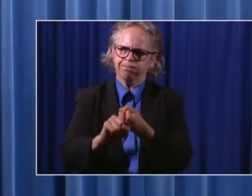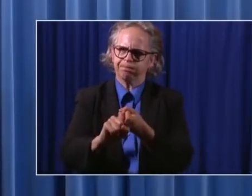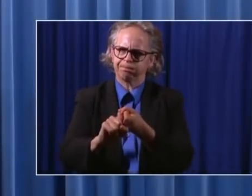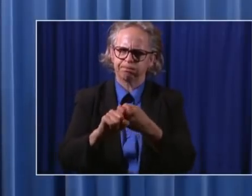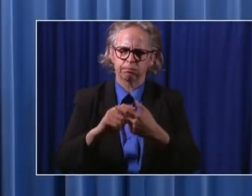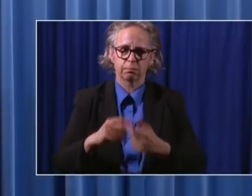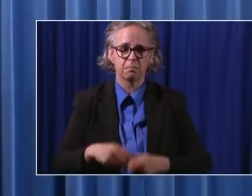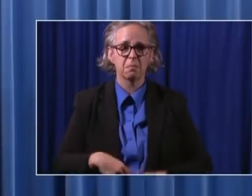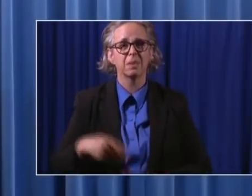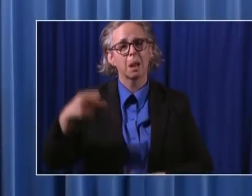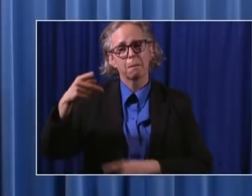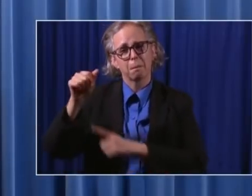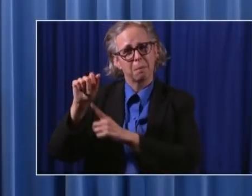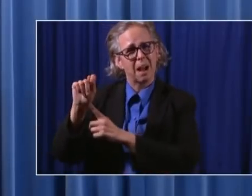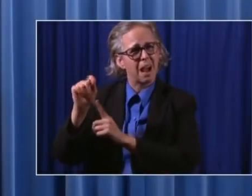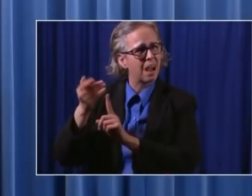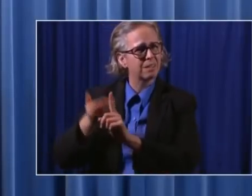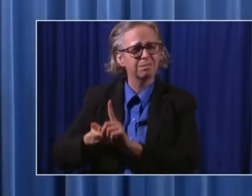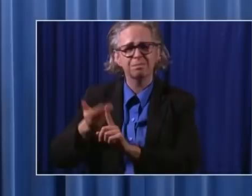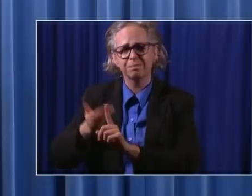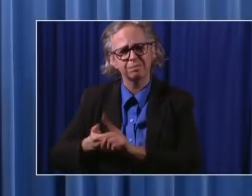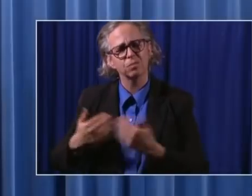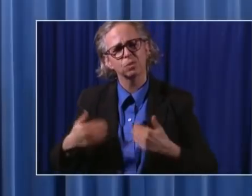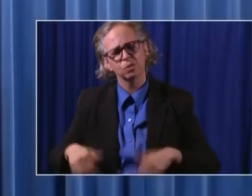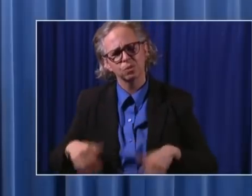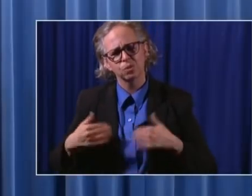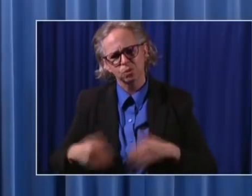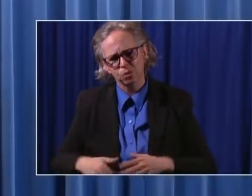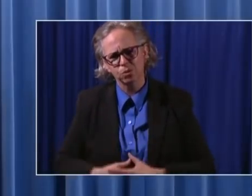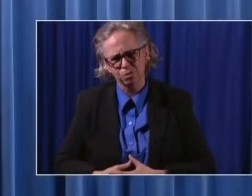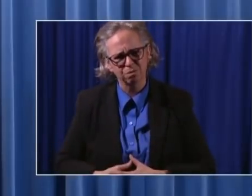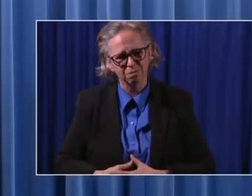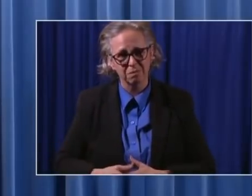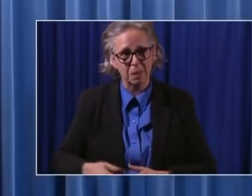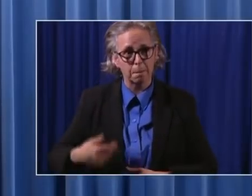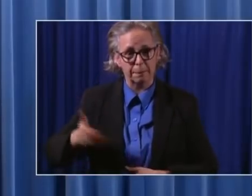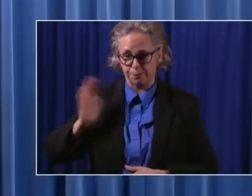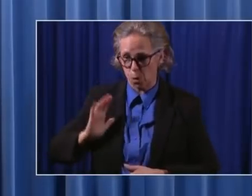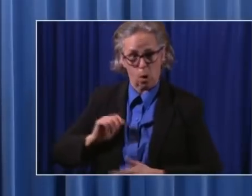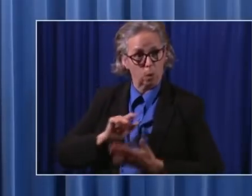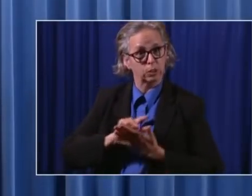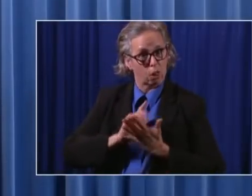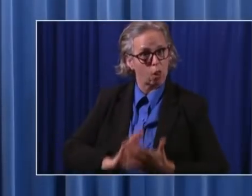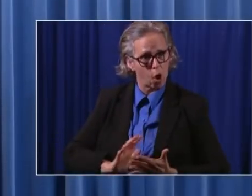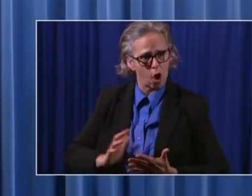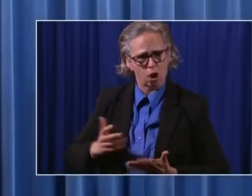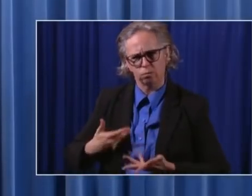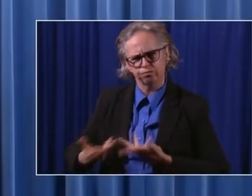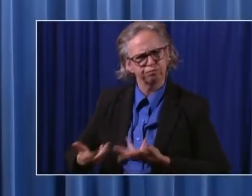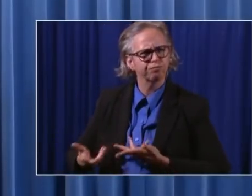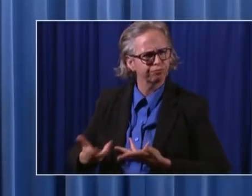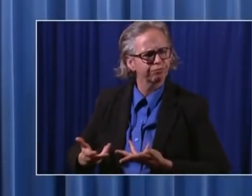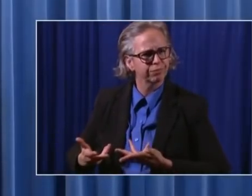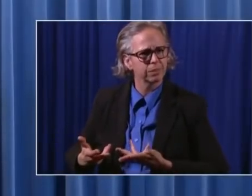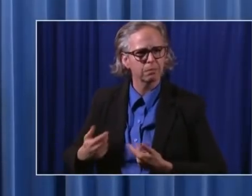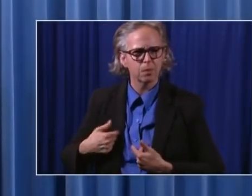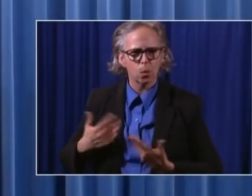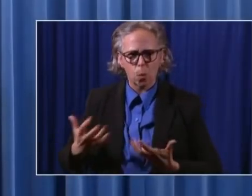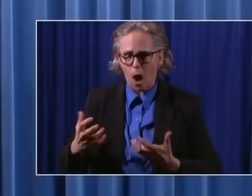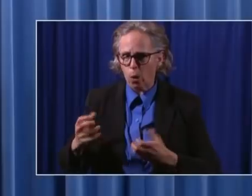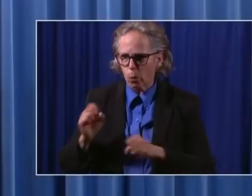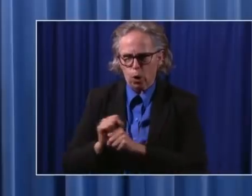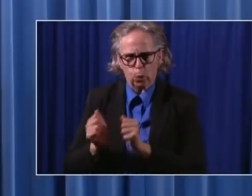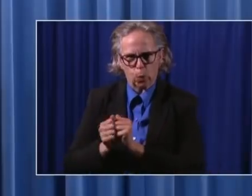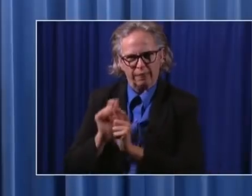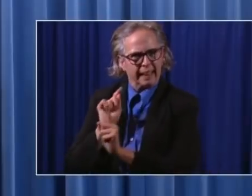someone that when I was trying cases, you know, you'd love to try a case with him, but it would